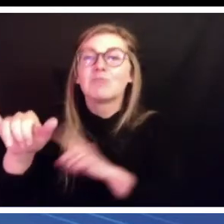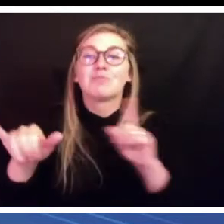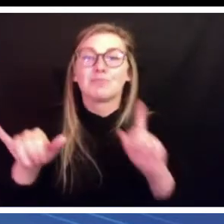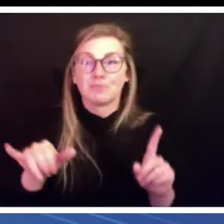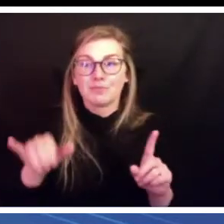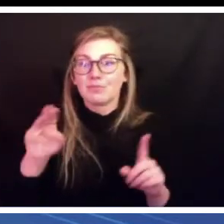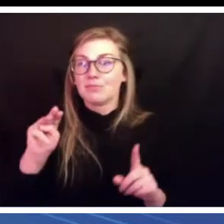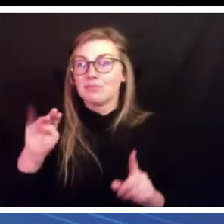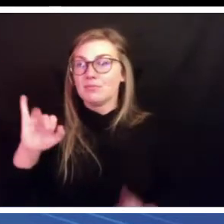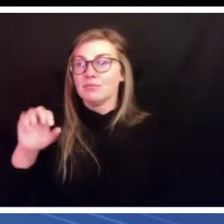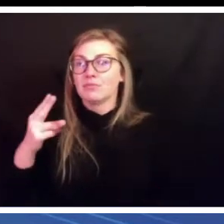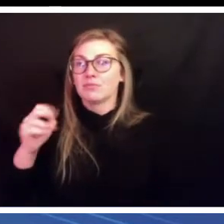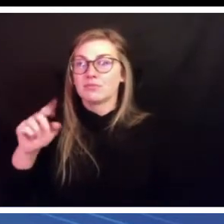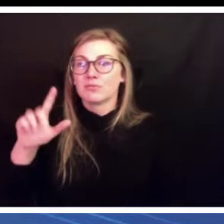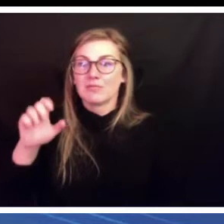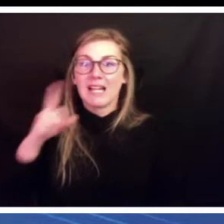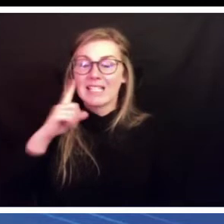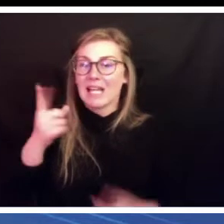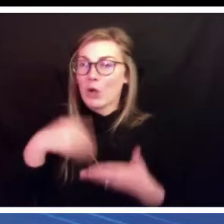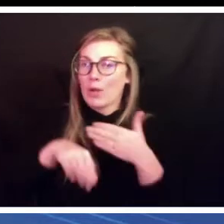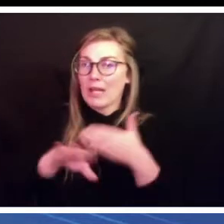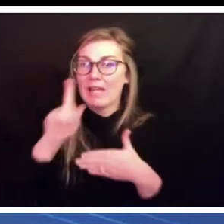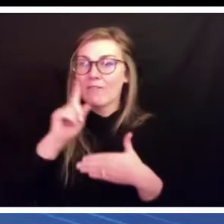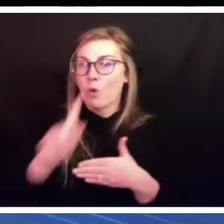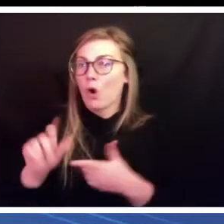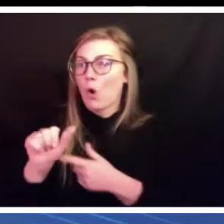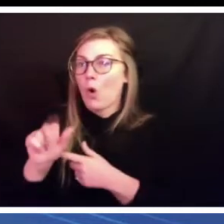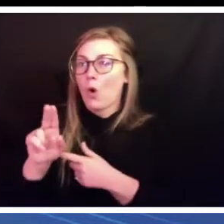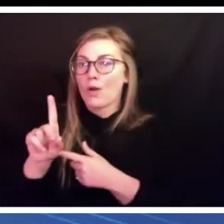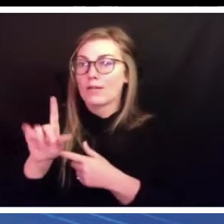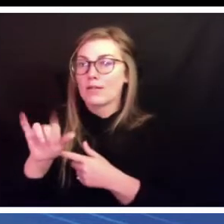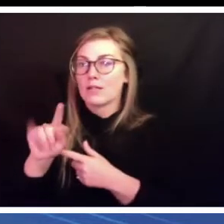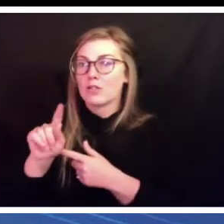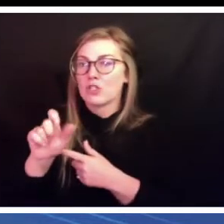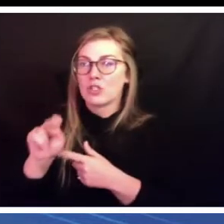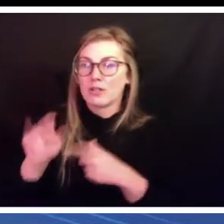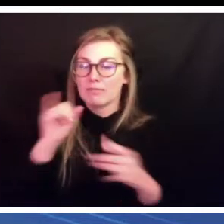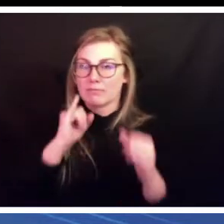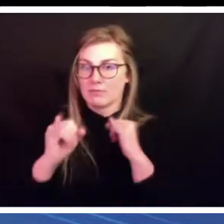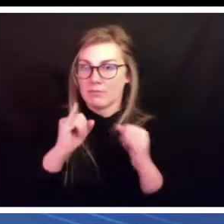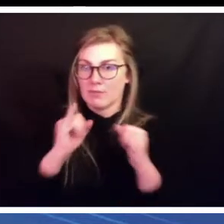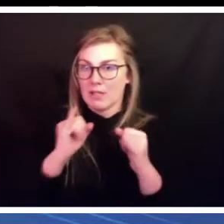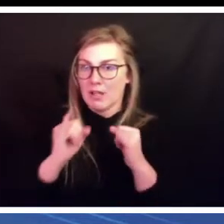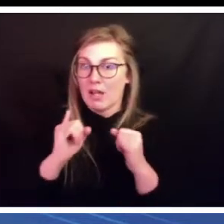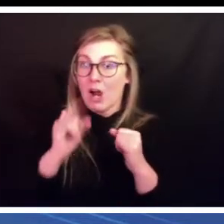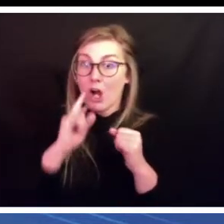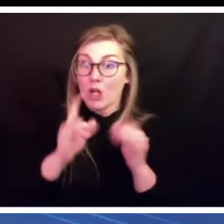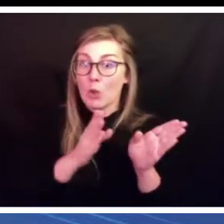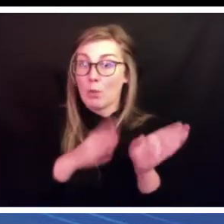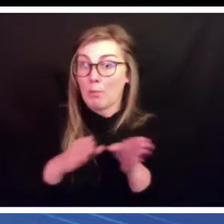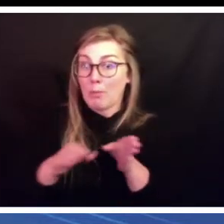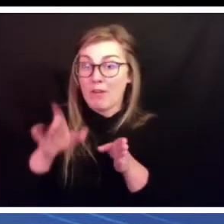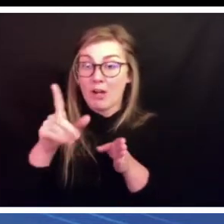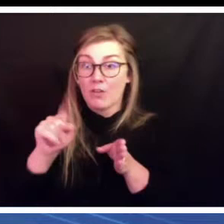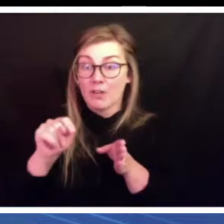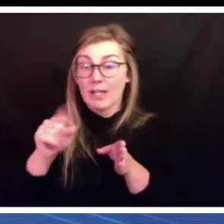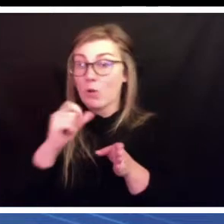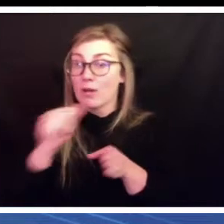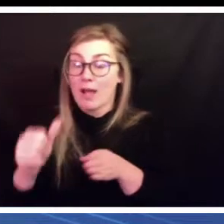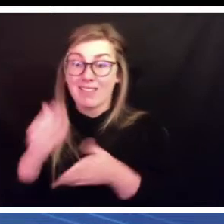you prepared for that audition? Are you told everything? Absolutely not. Do I want to go in for an audition? No, thank you. Yeah. Yeah. No,